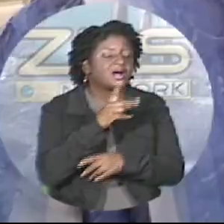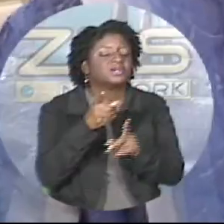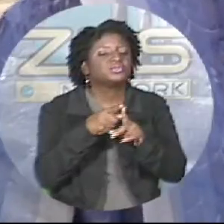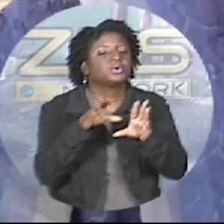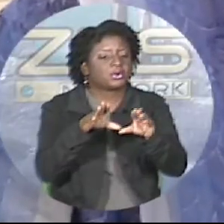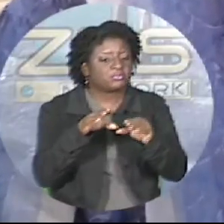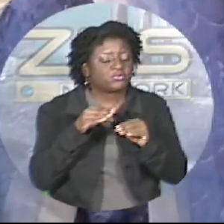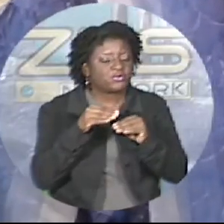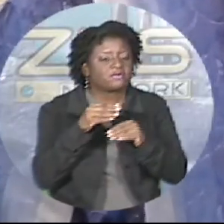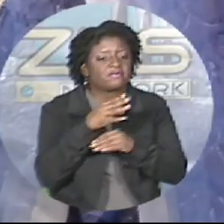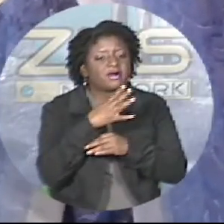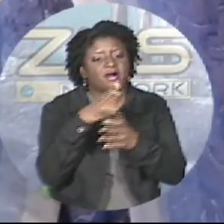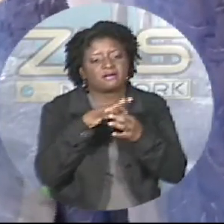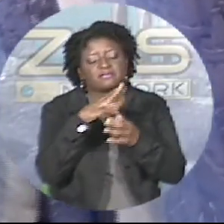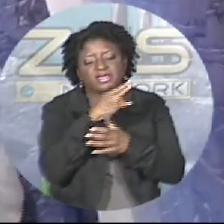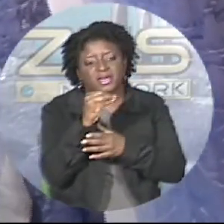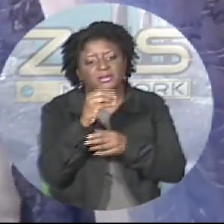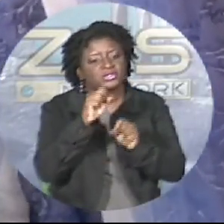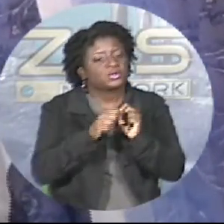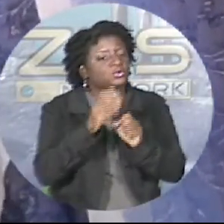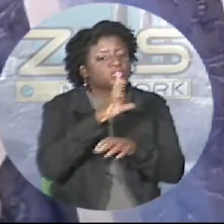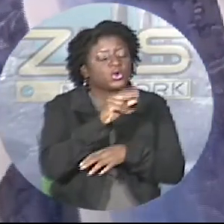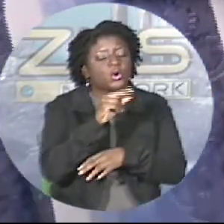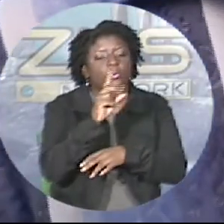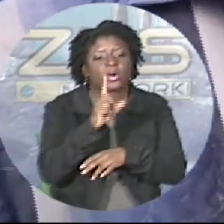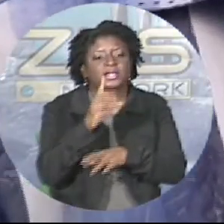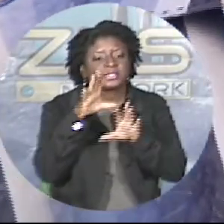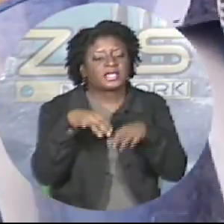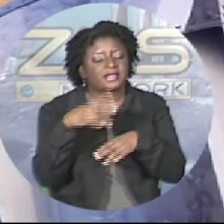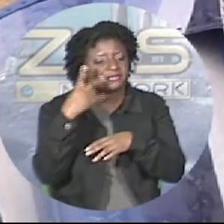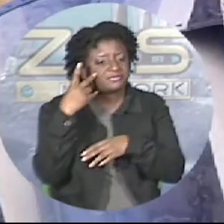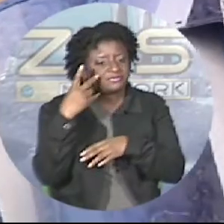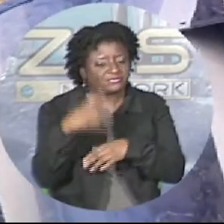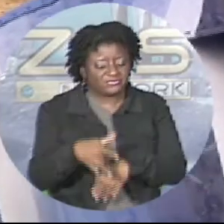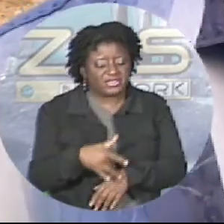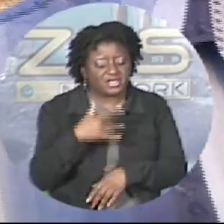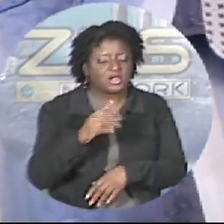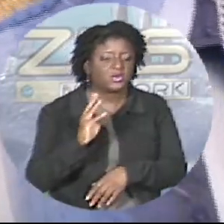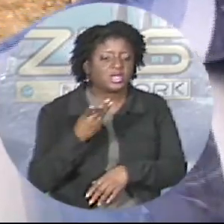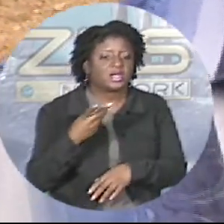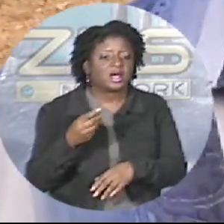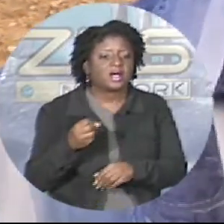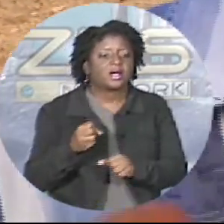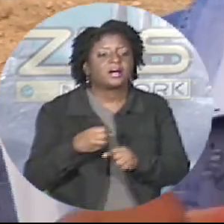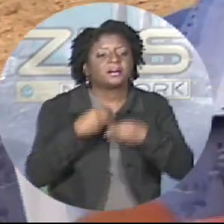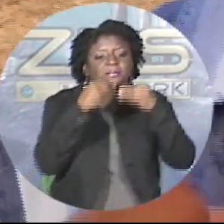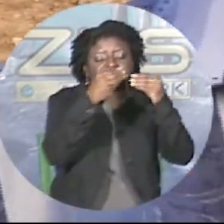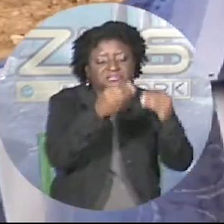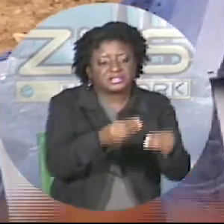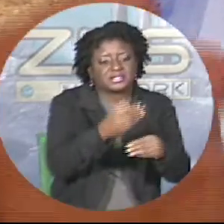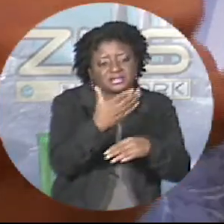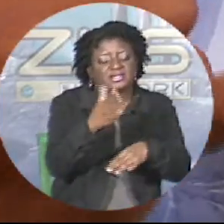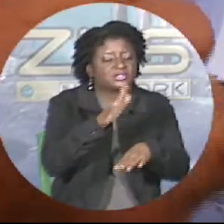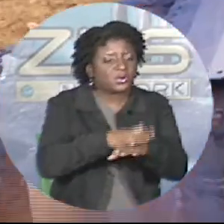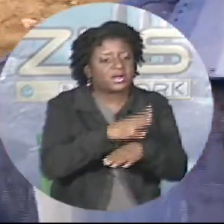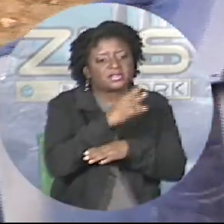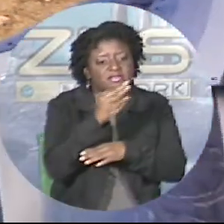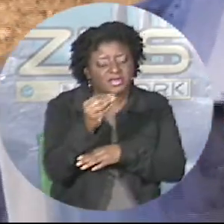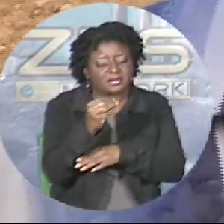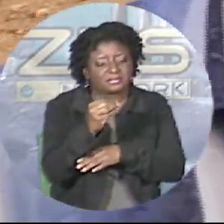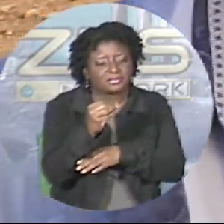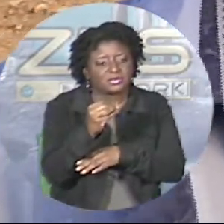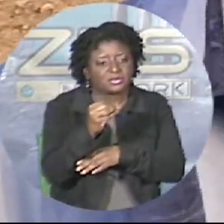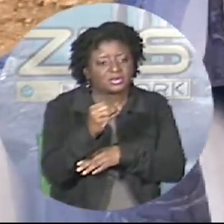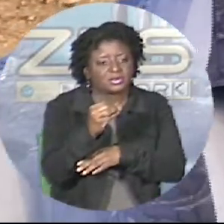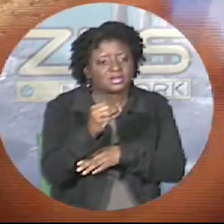to speak, so that no one could feel that we are imposing things on them. But the idea is to have a team constituted with a leader,